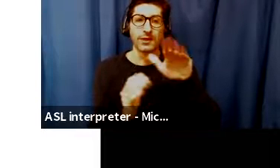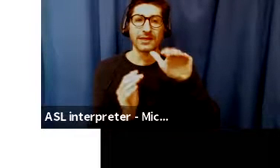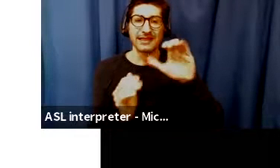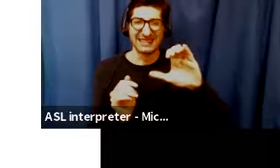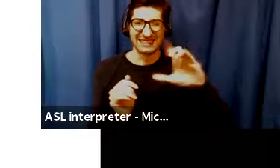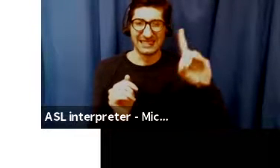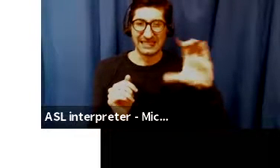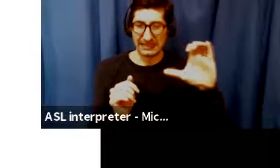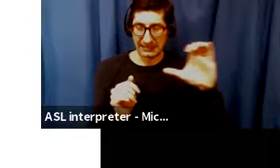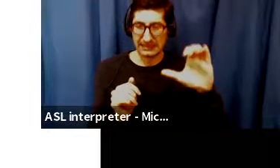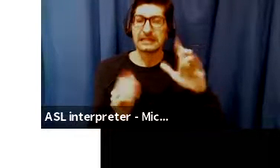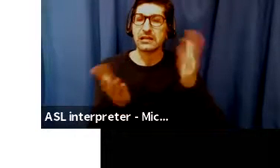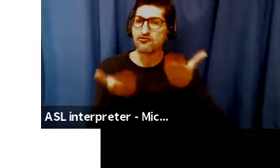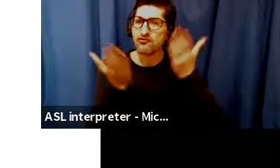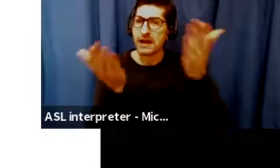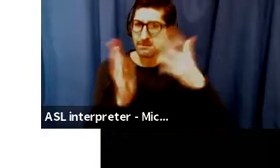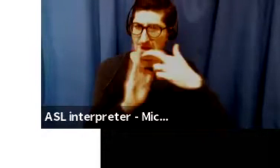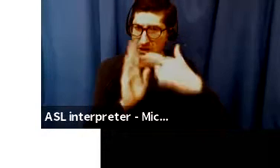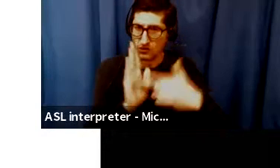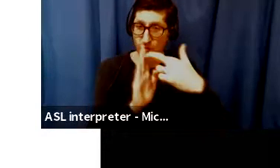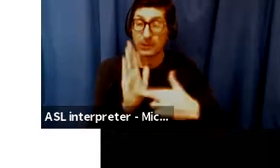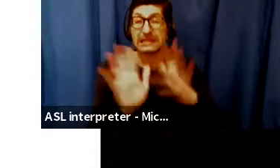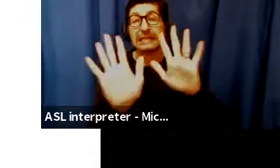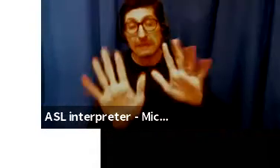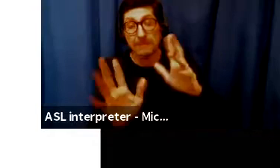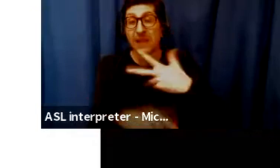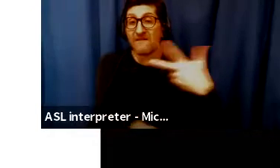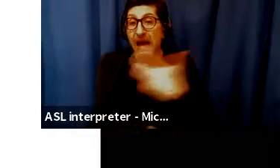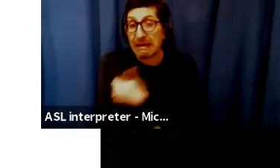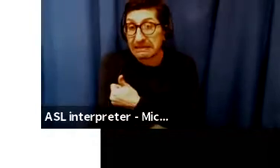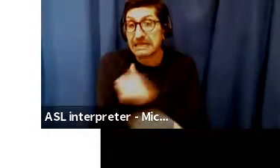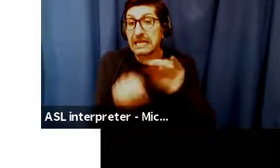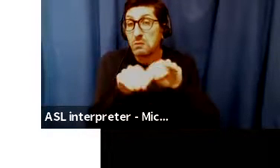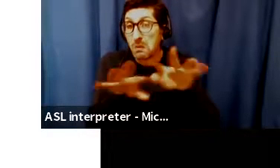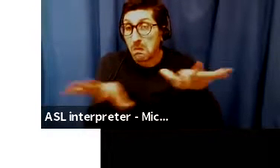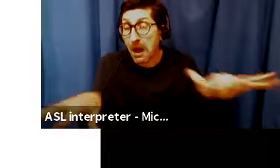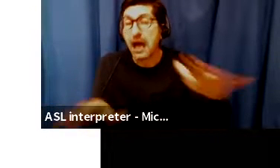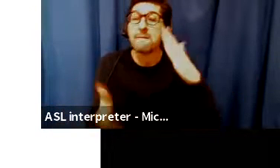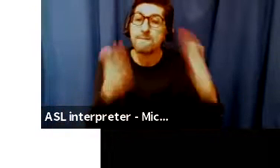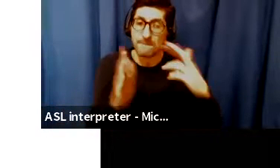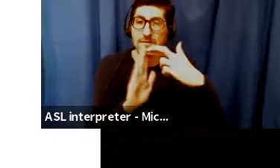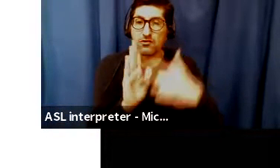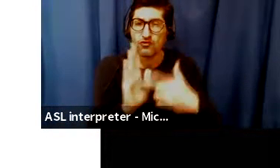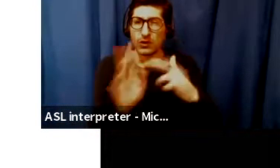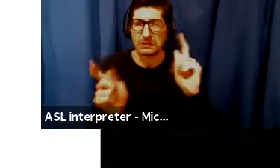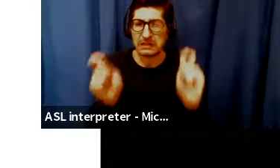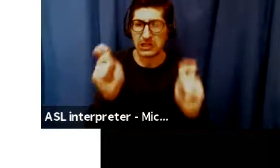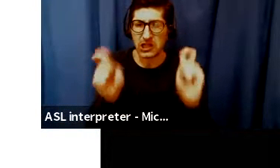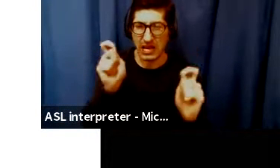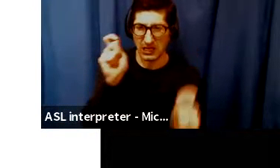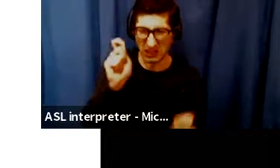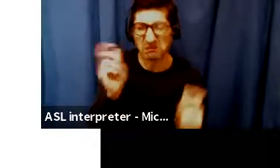those protocols change, hopefully as the vaccine takes effect, I'm sure the CDC's protocols are going to change.